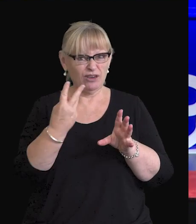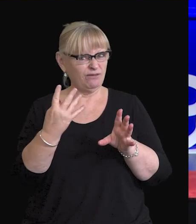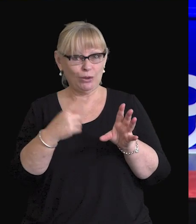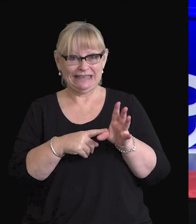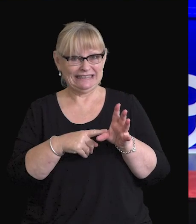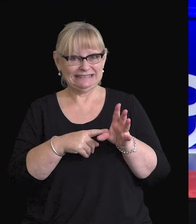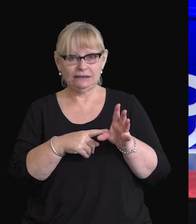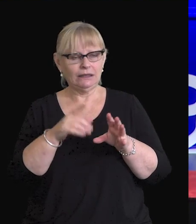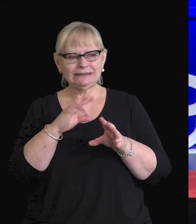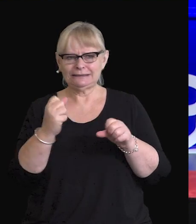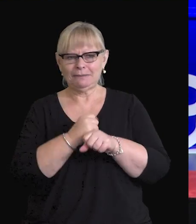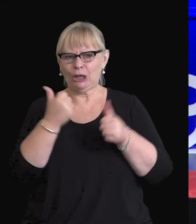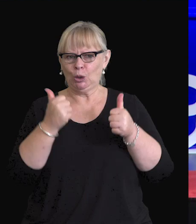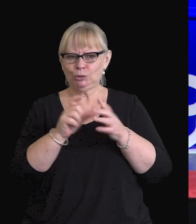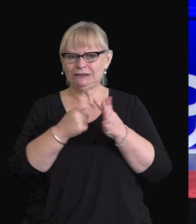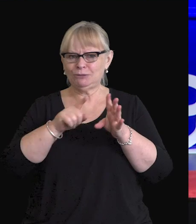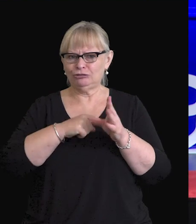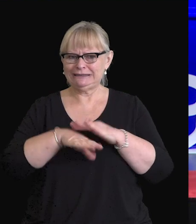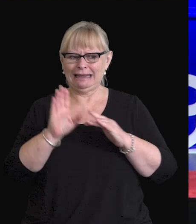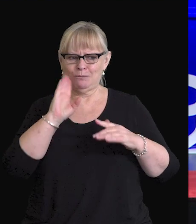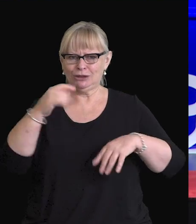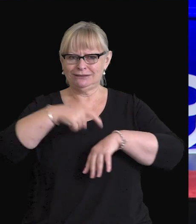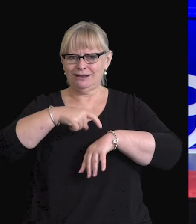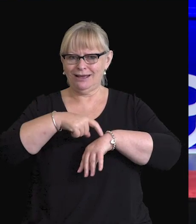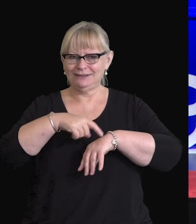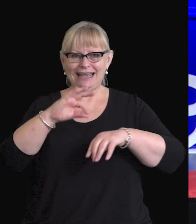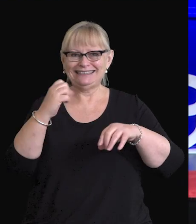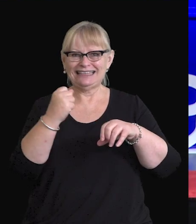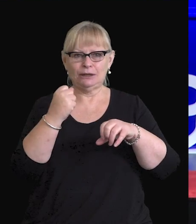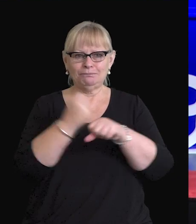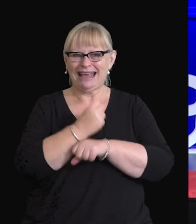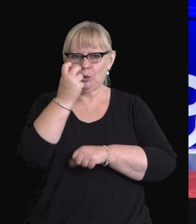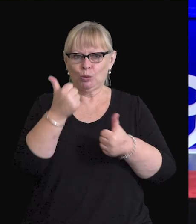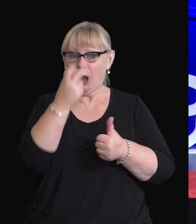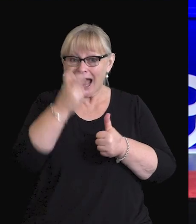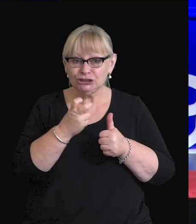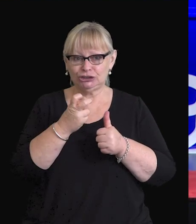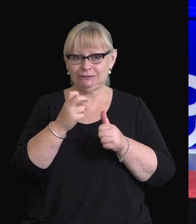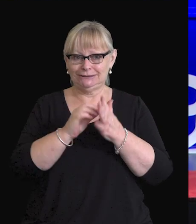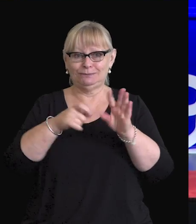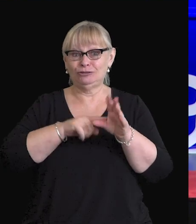4 years does not a modern democracy make. In fact, it does not an ancient democracy make.